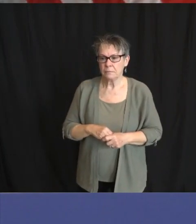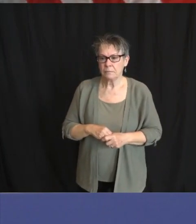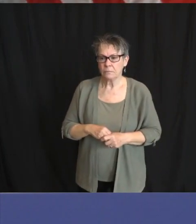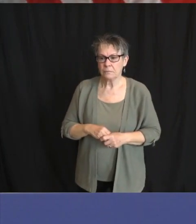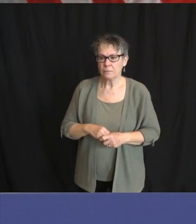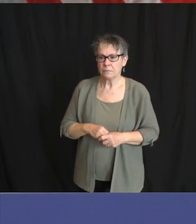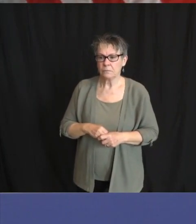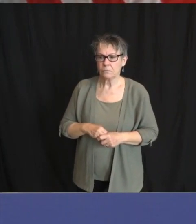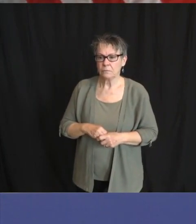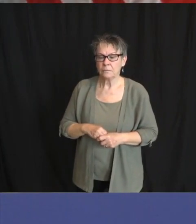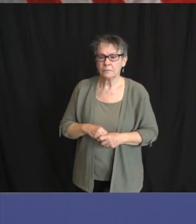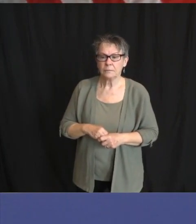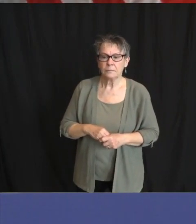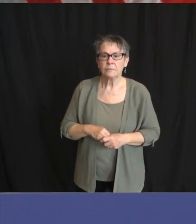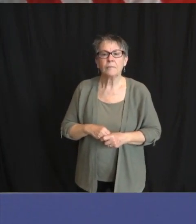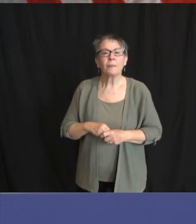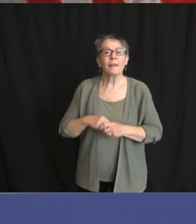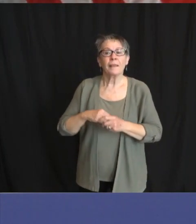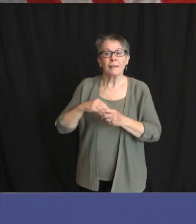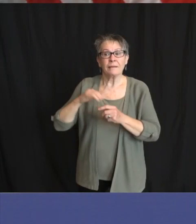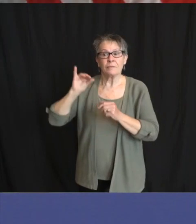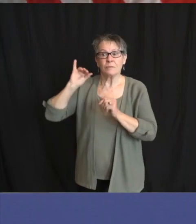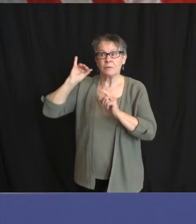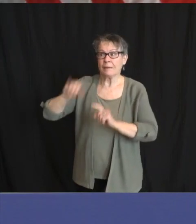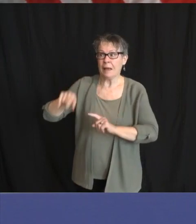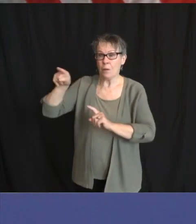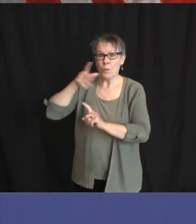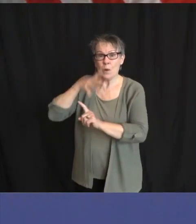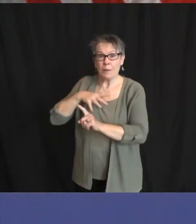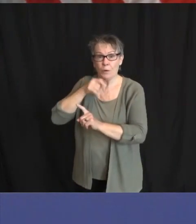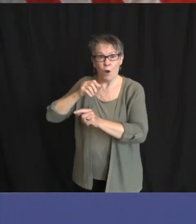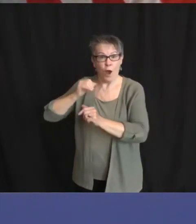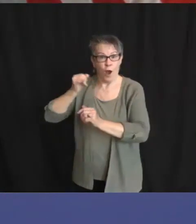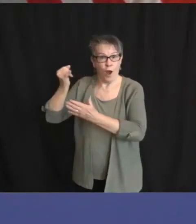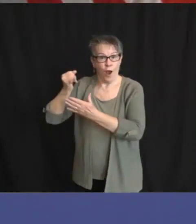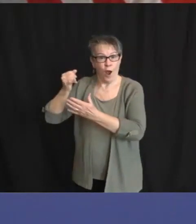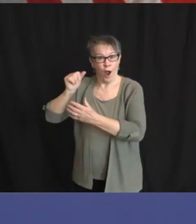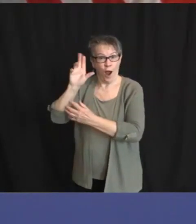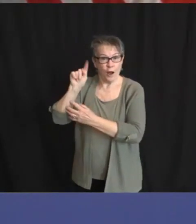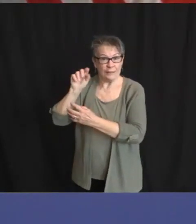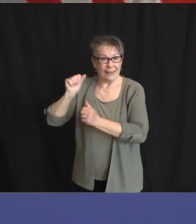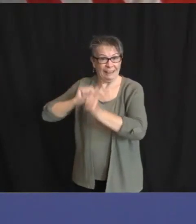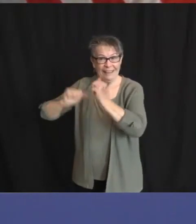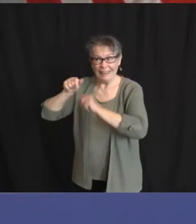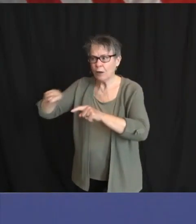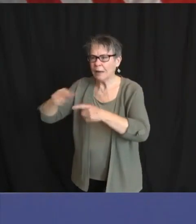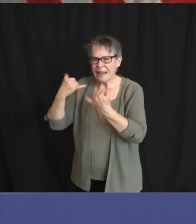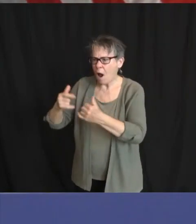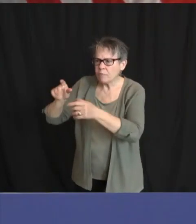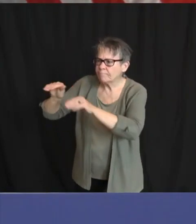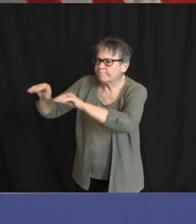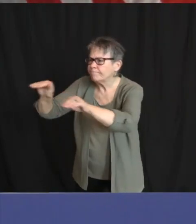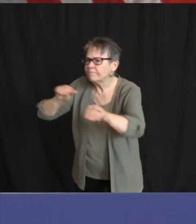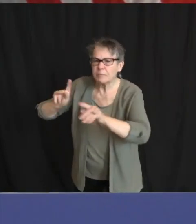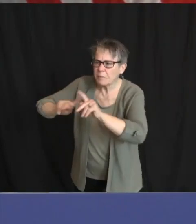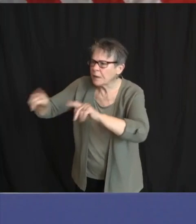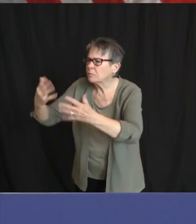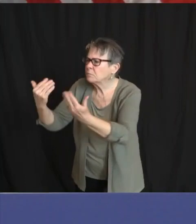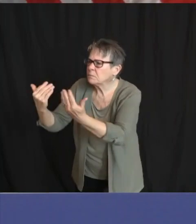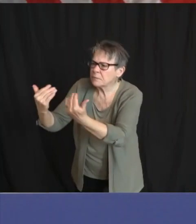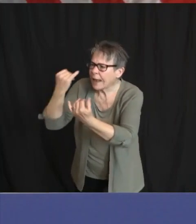No one turned us down. I'm honored by that, and we could have had a commission that was multiples the size of the one we had. So